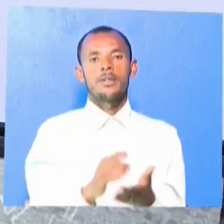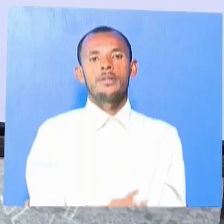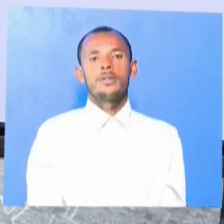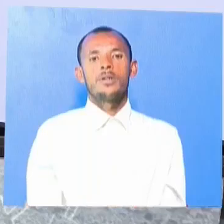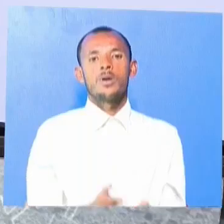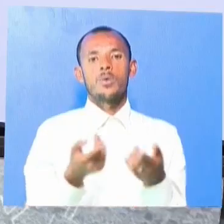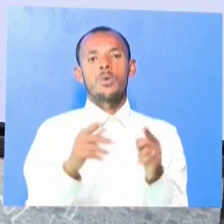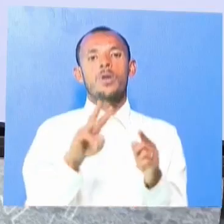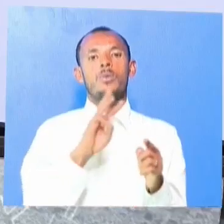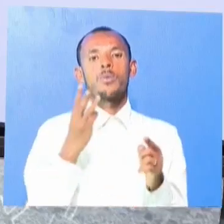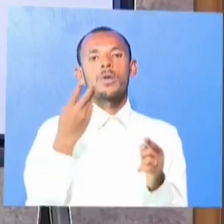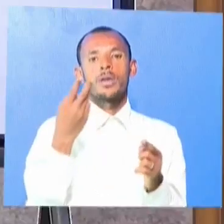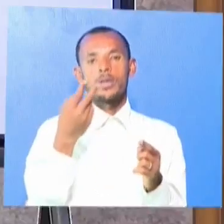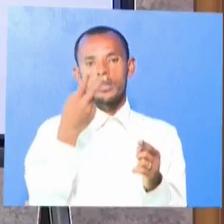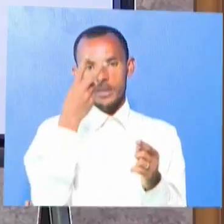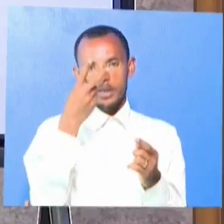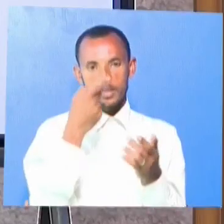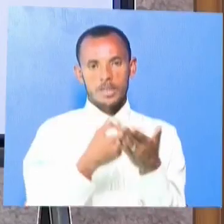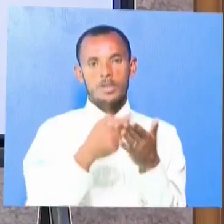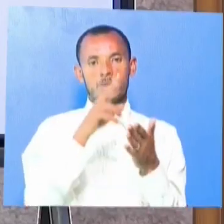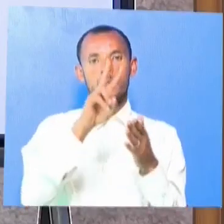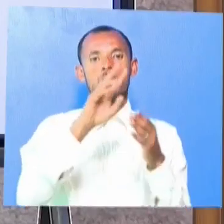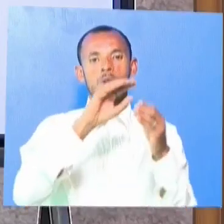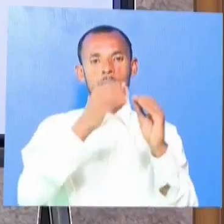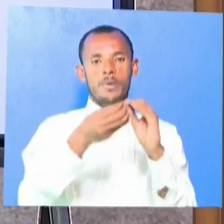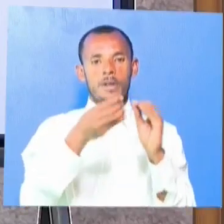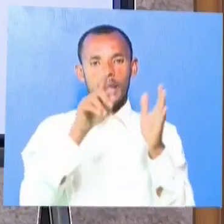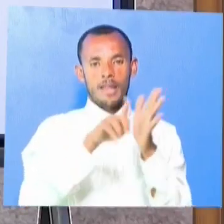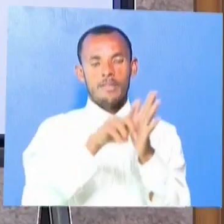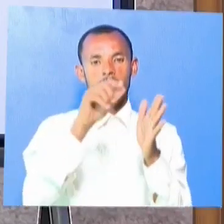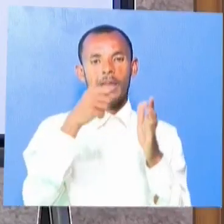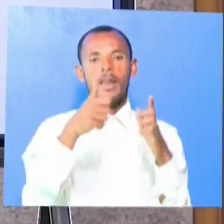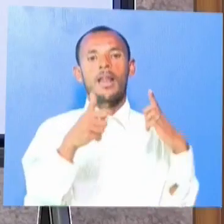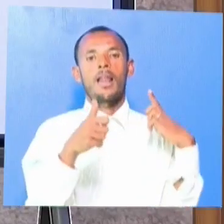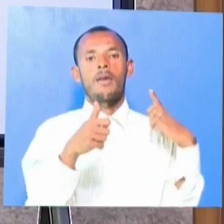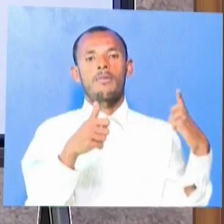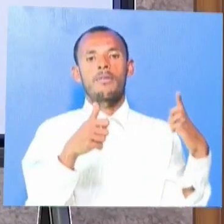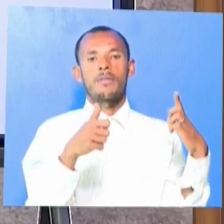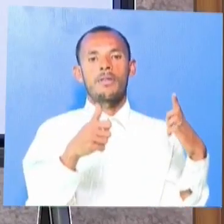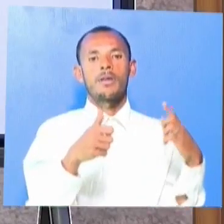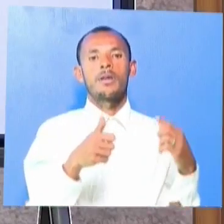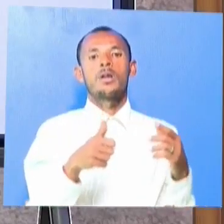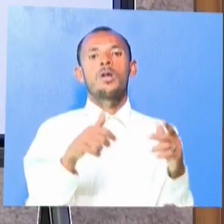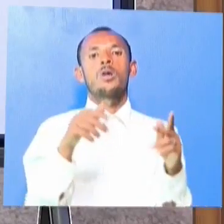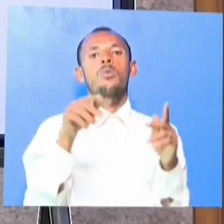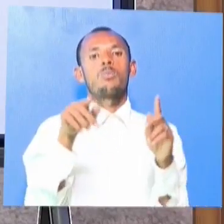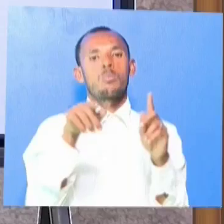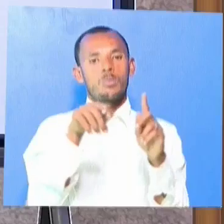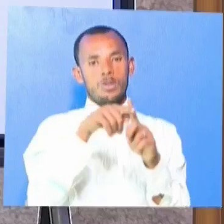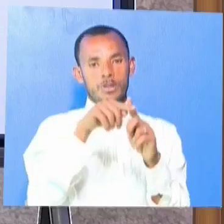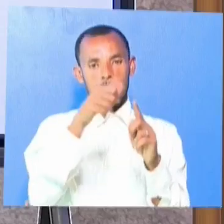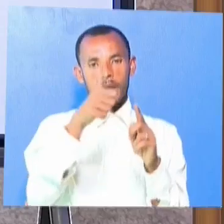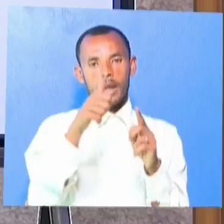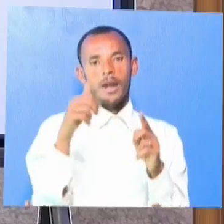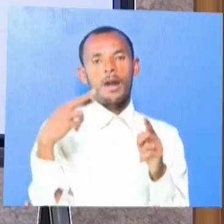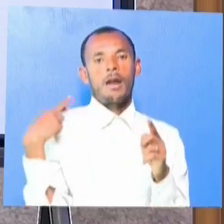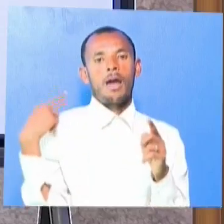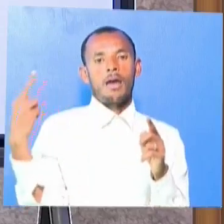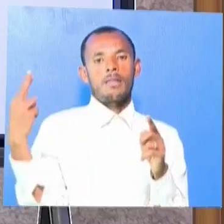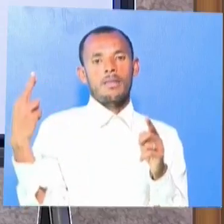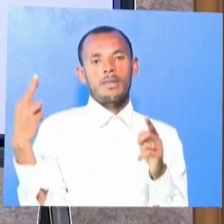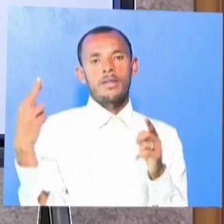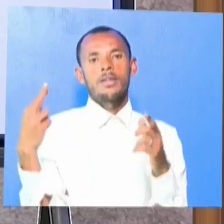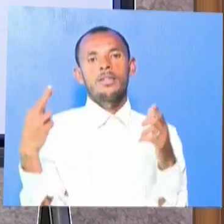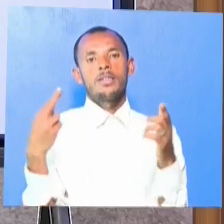When you see these two numbers, negative 10 is to the left, positive 10 is to the right. This one is small